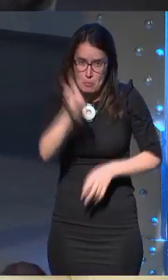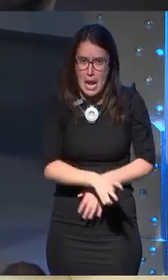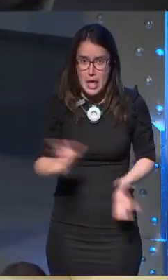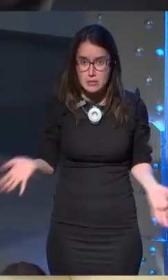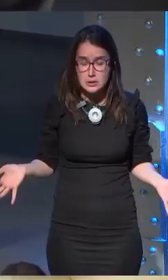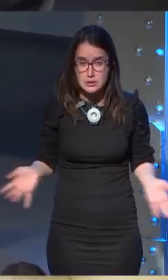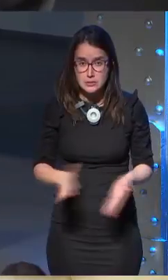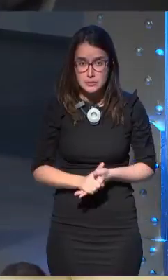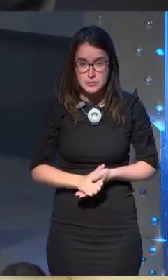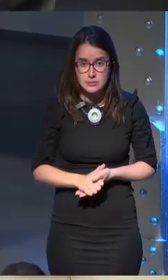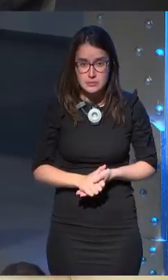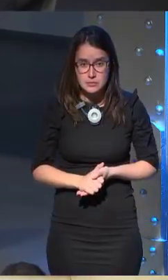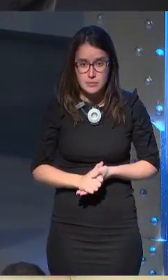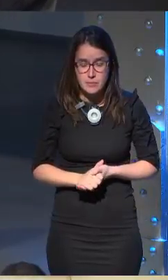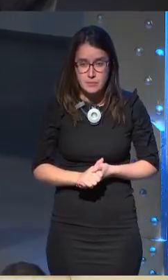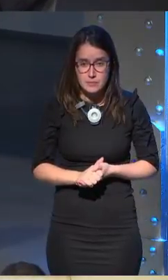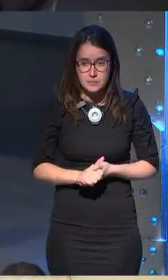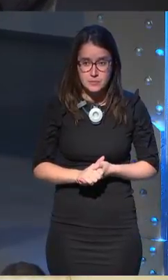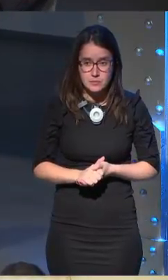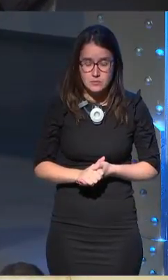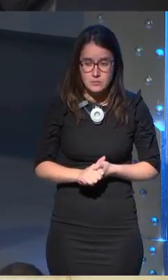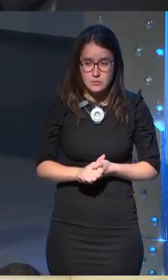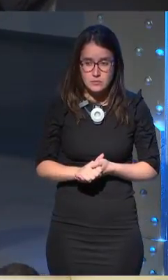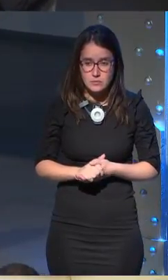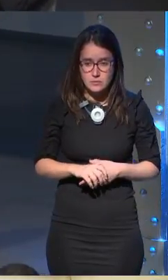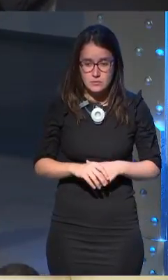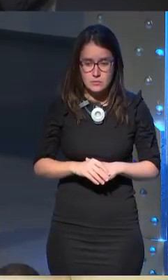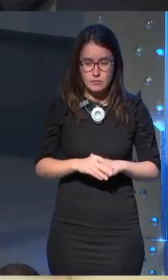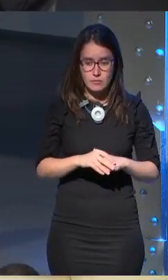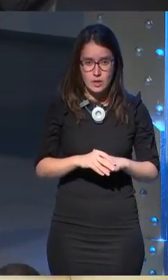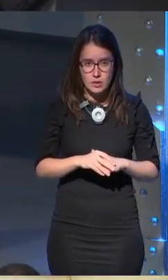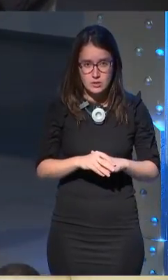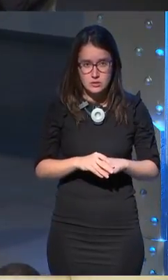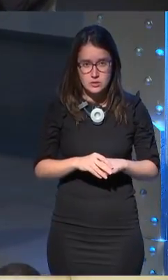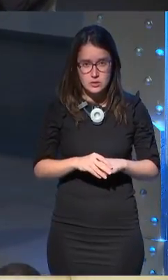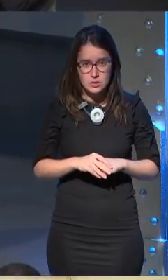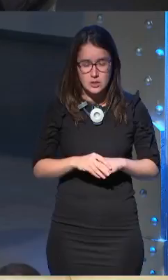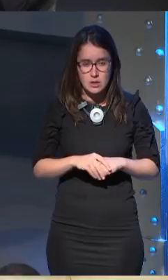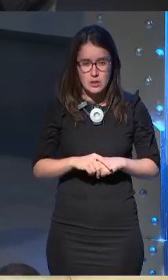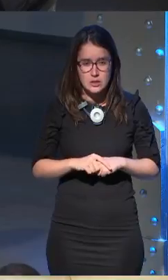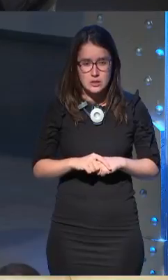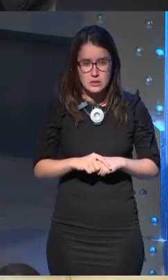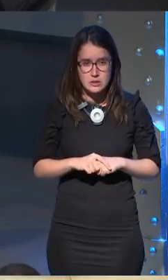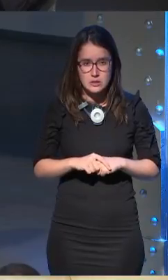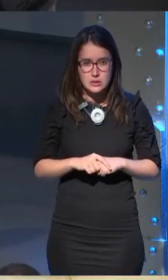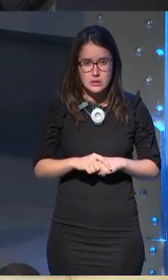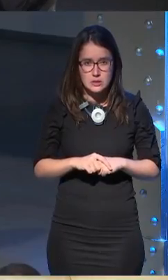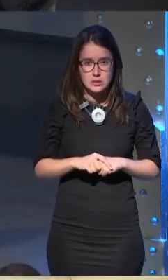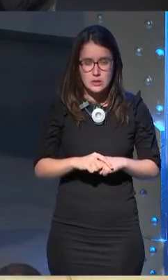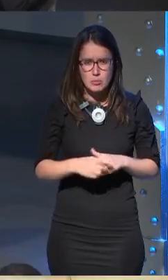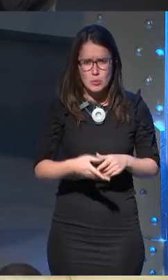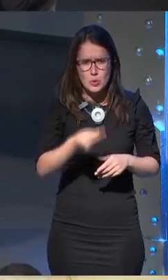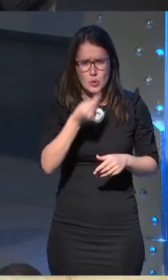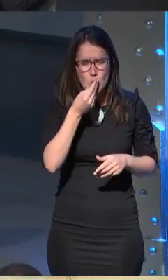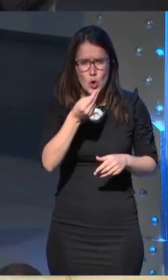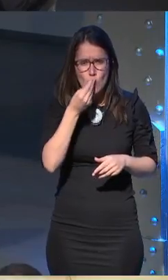¿Y por qué comían tanto en él? And what were you eating so much dill up there? Why were you eating so much dill?